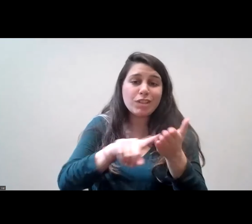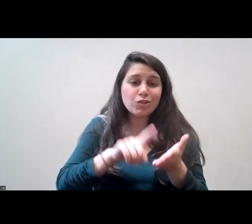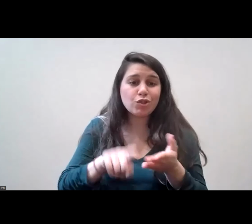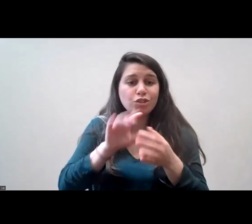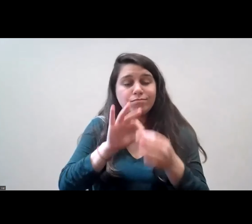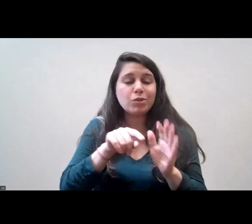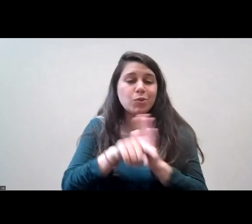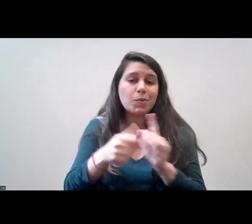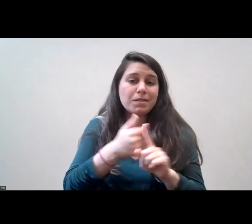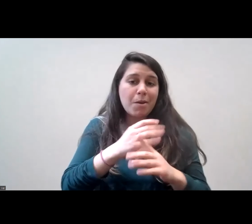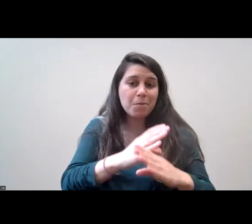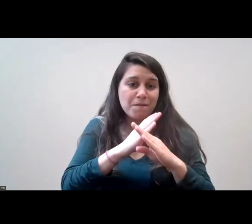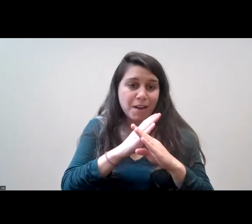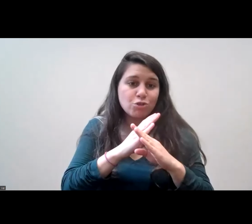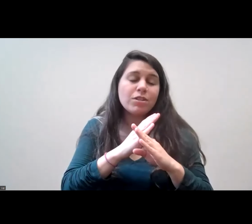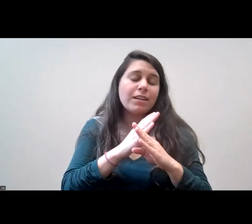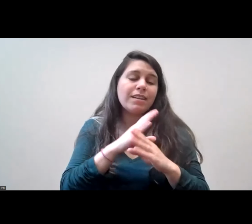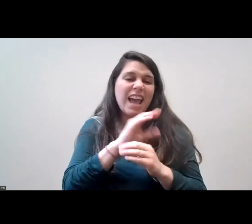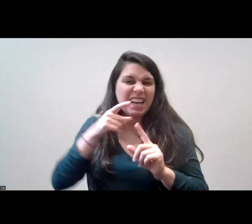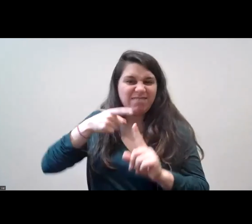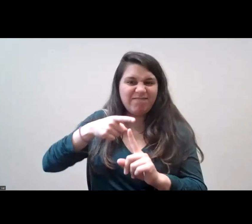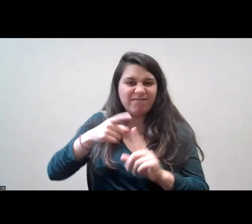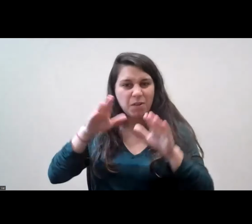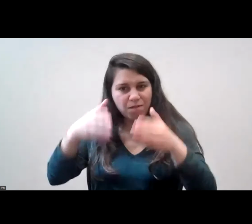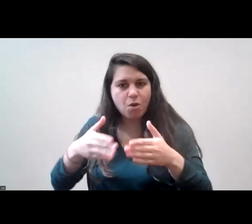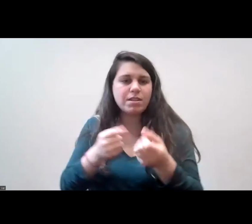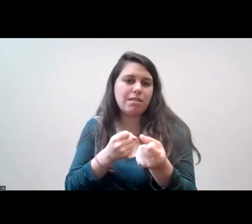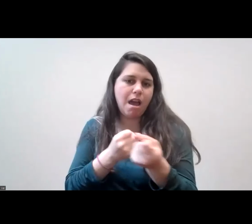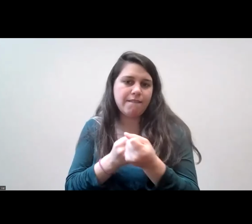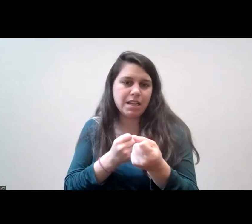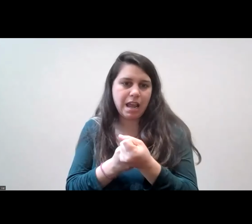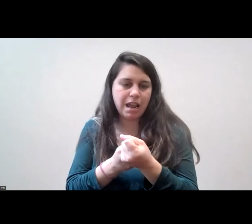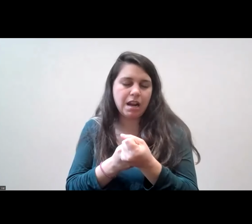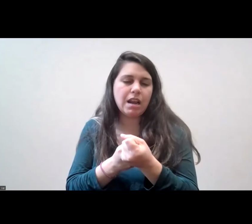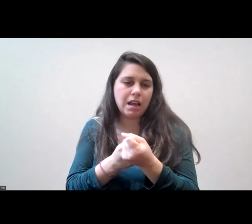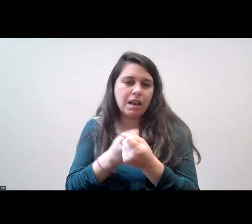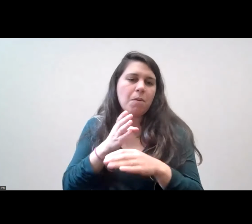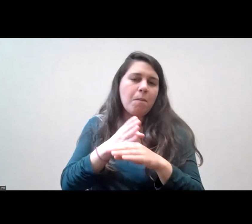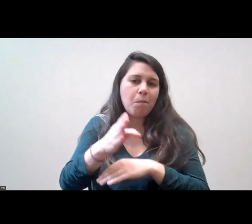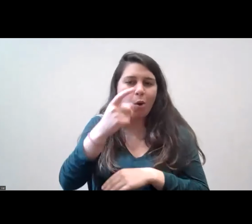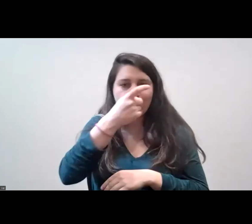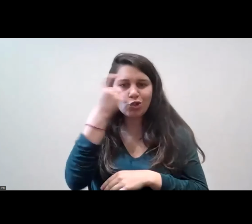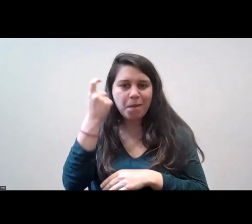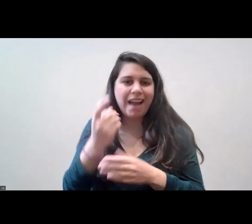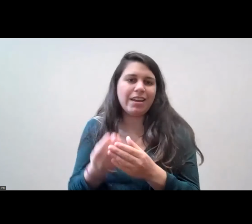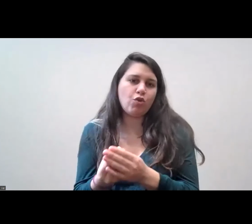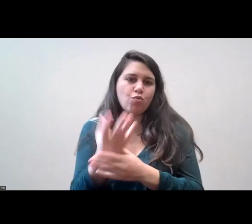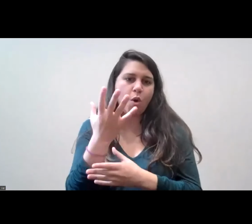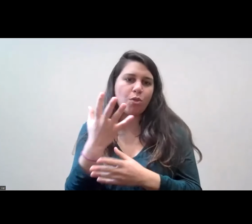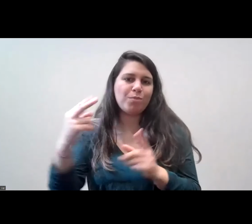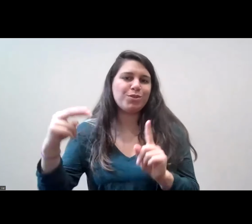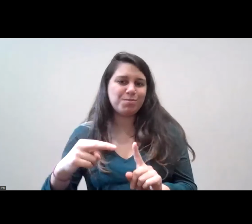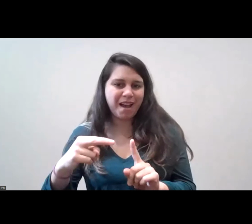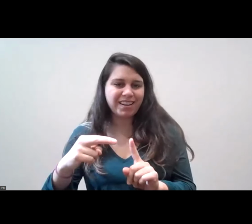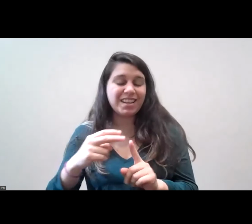suicide prevention, with a particular emphasis on advocating for post-traumatic growth perspectives and using